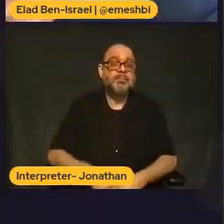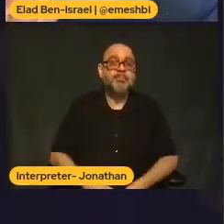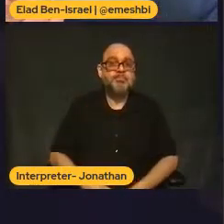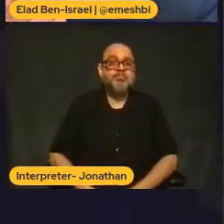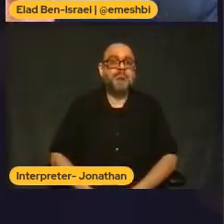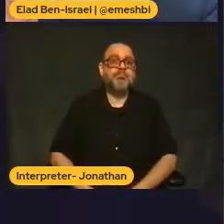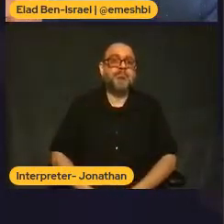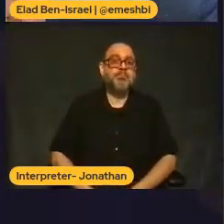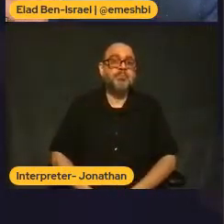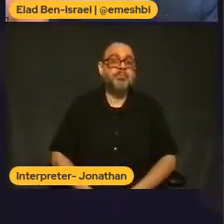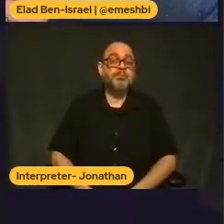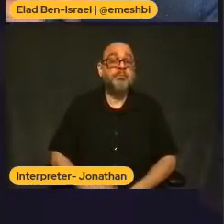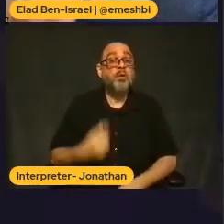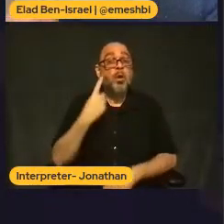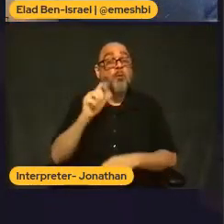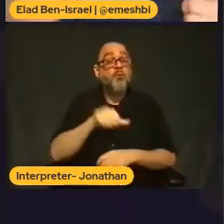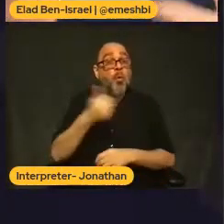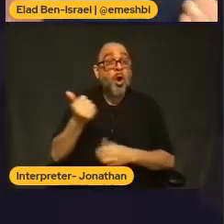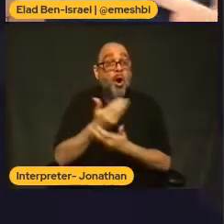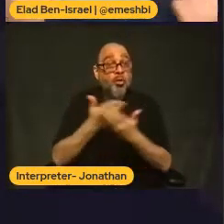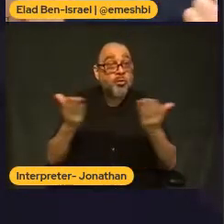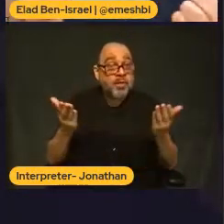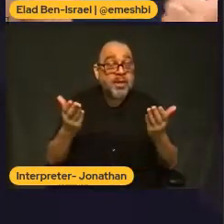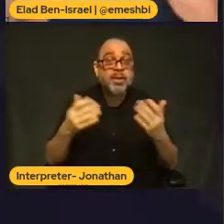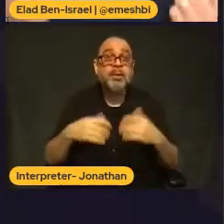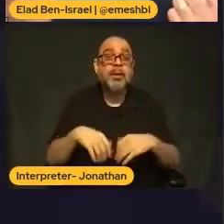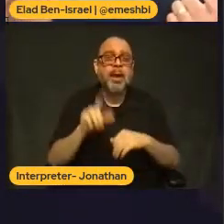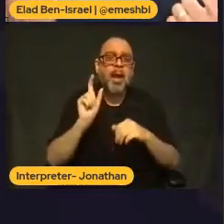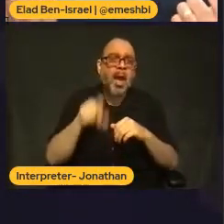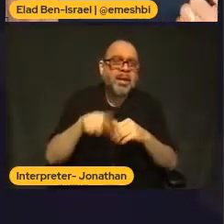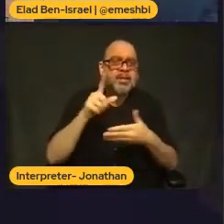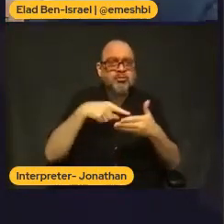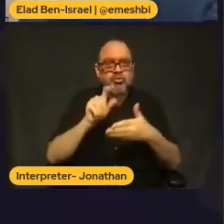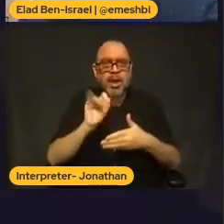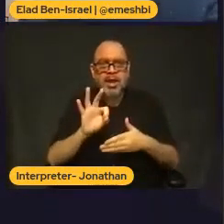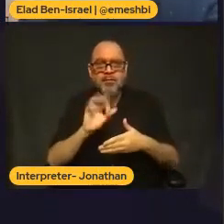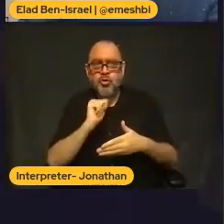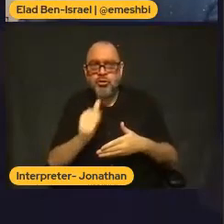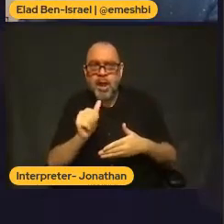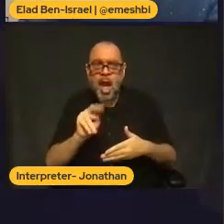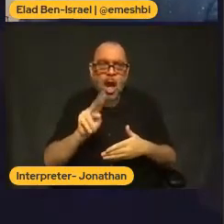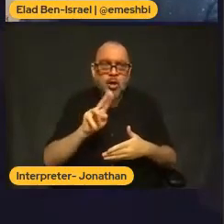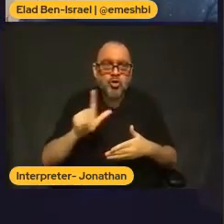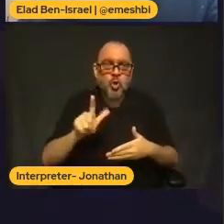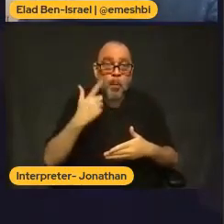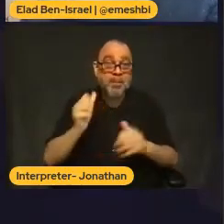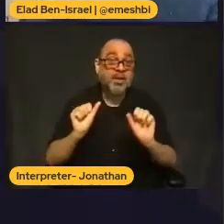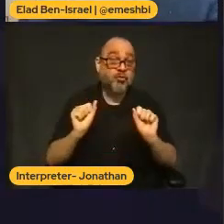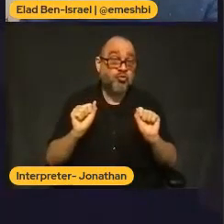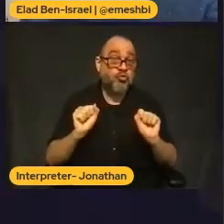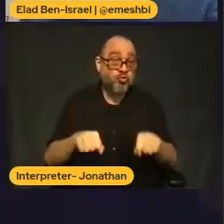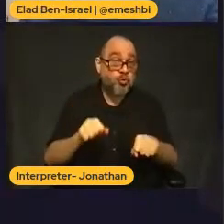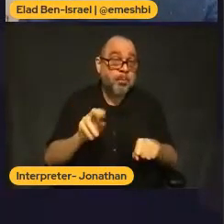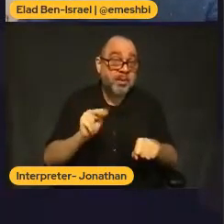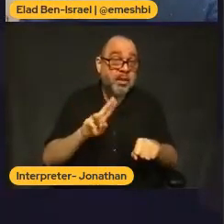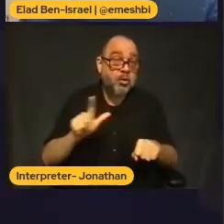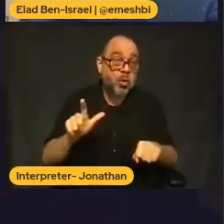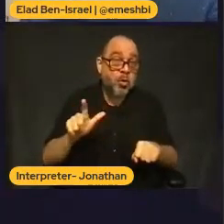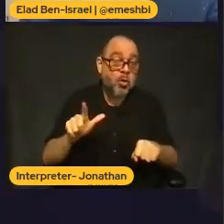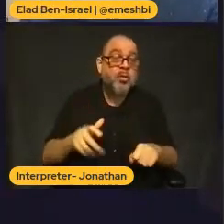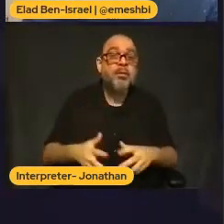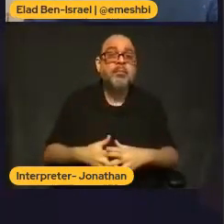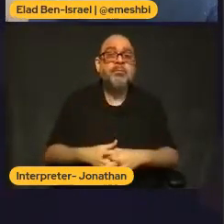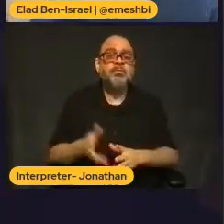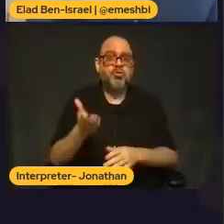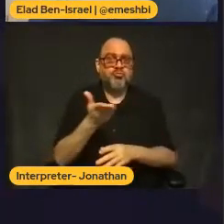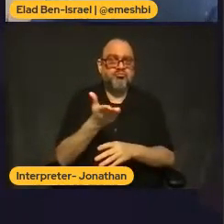And then for all of the other things, I actually need to like check if they're not null, because they could be null. So I'm going to do for const field